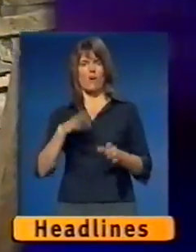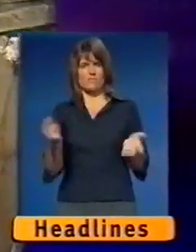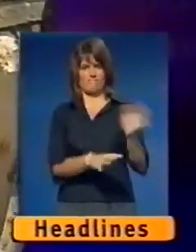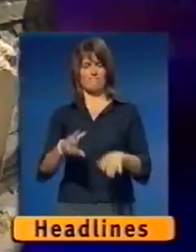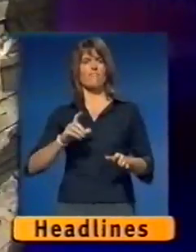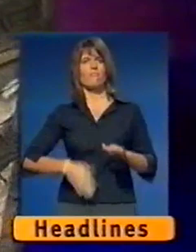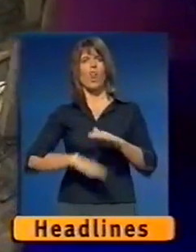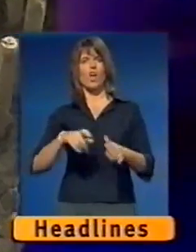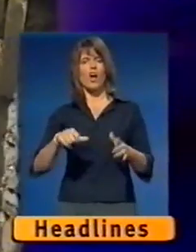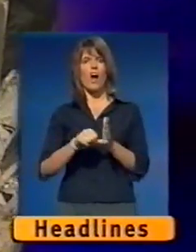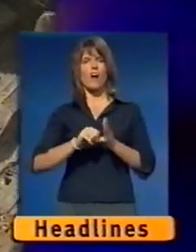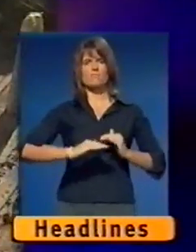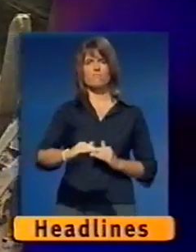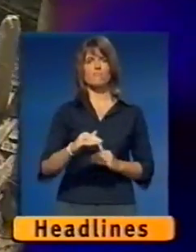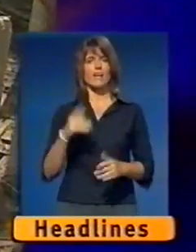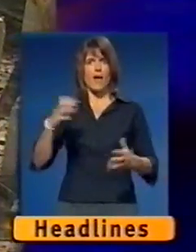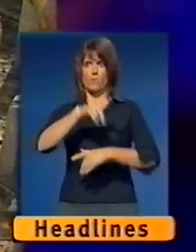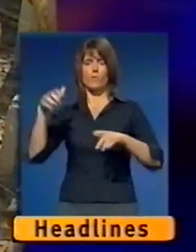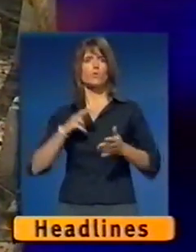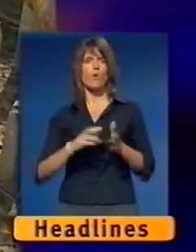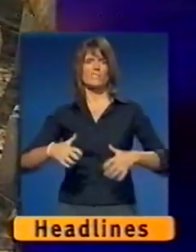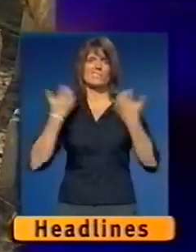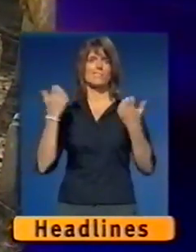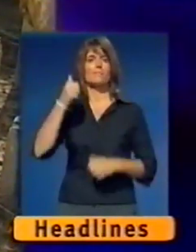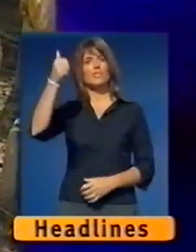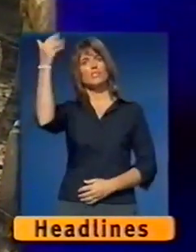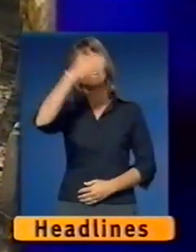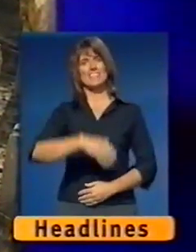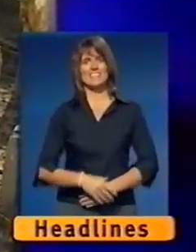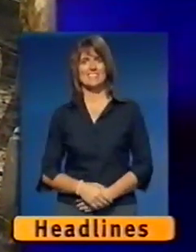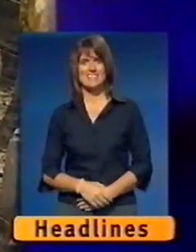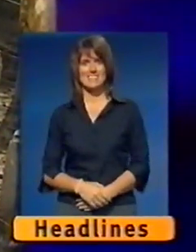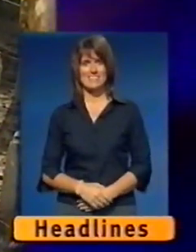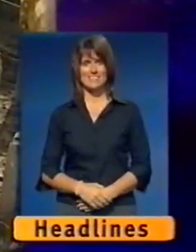unearthed medieval boat under tons of concrete have caused uproar in Newport.